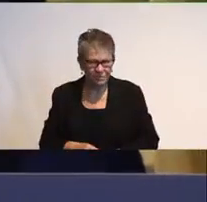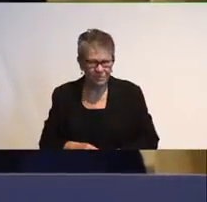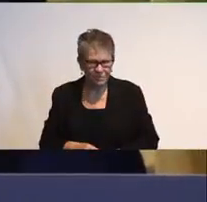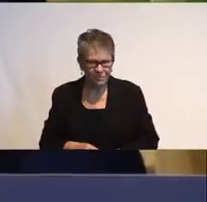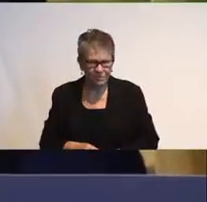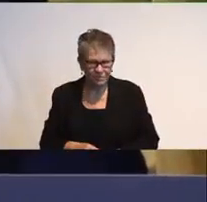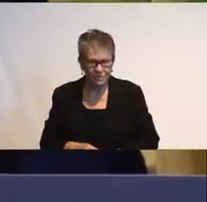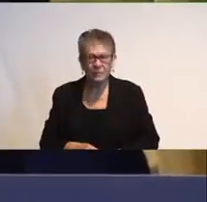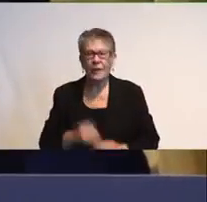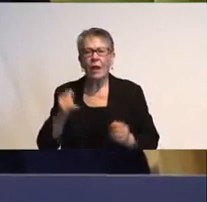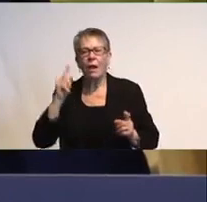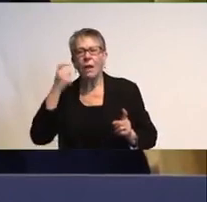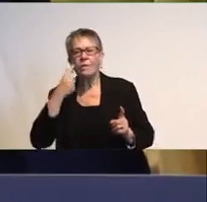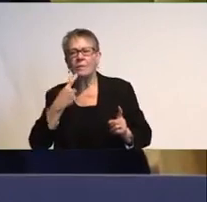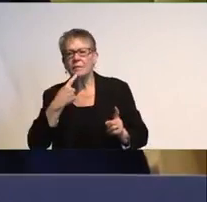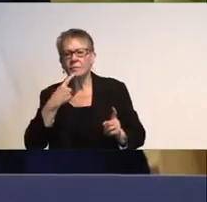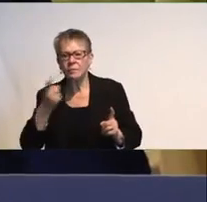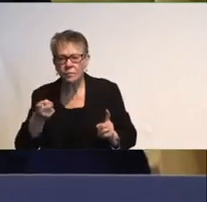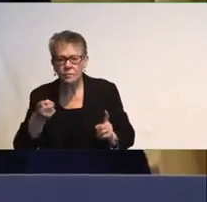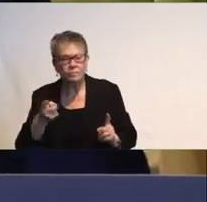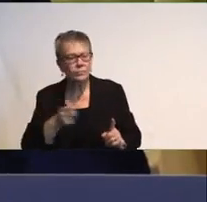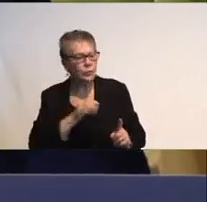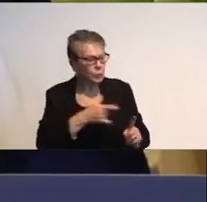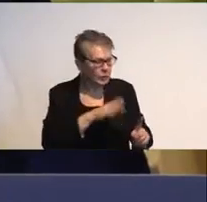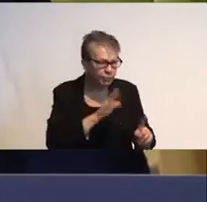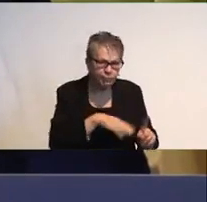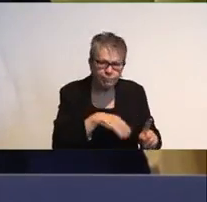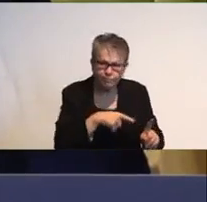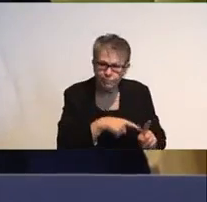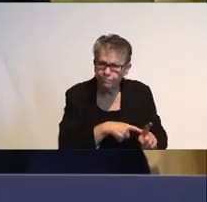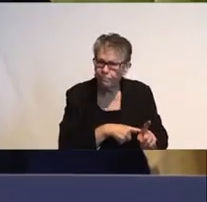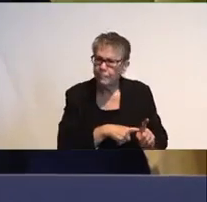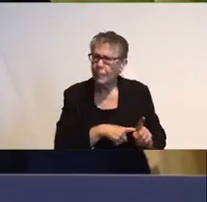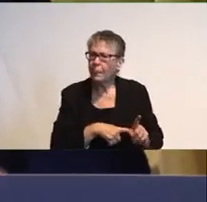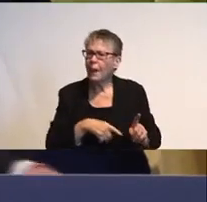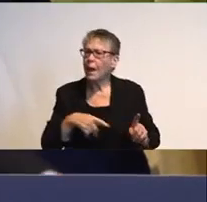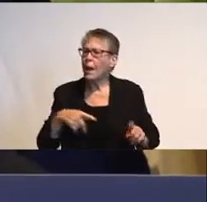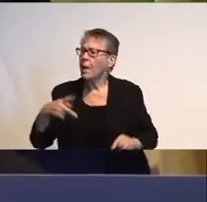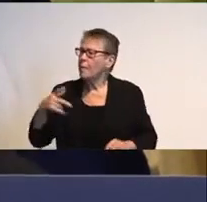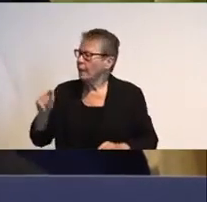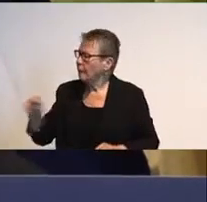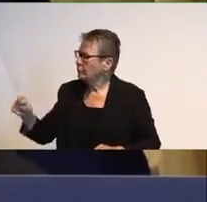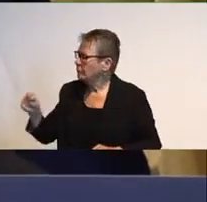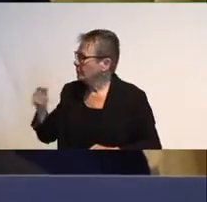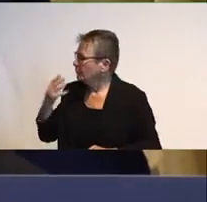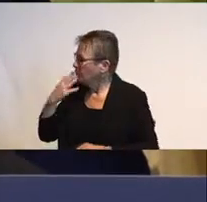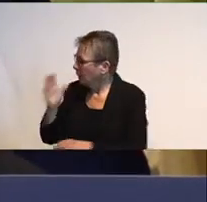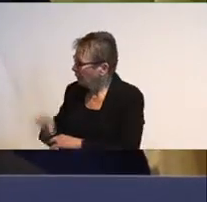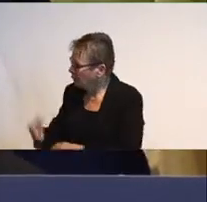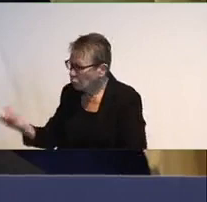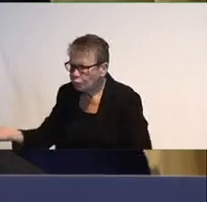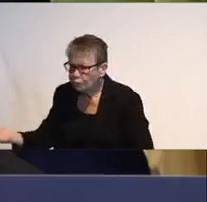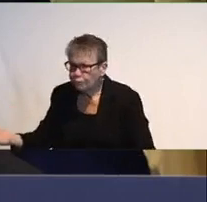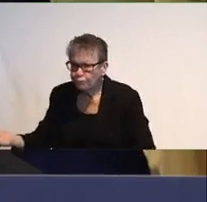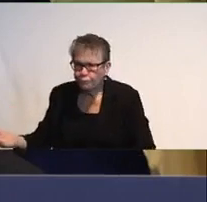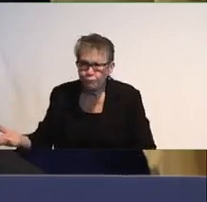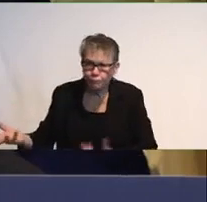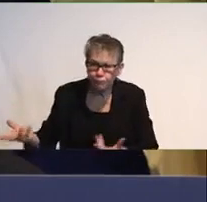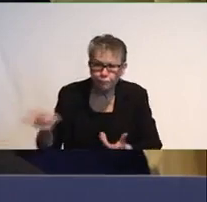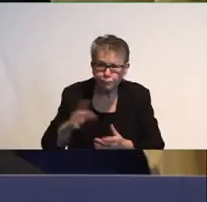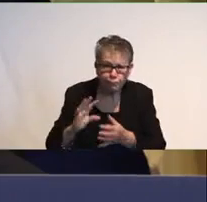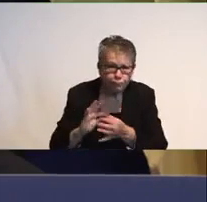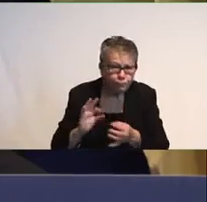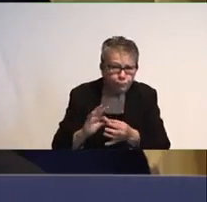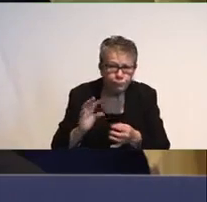Well done as always, Judy. Thank you. Pat, good afternoon. Good to have you. I know you're standing at the ready,